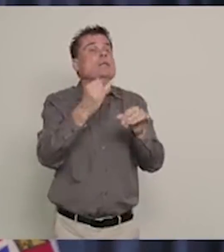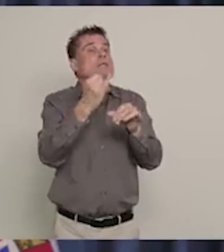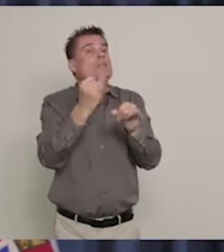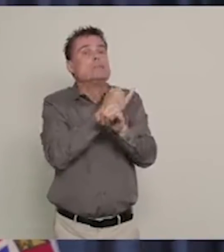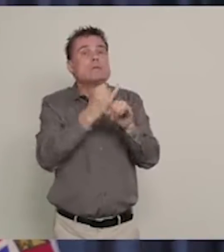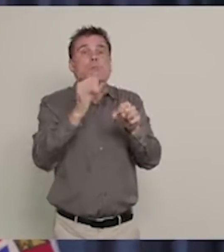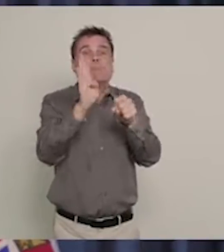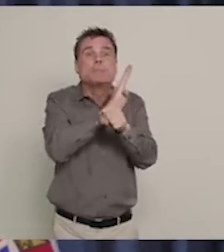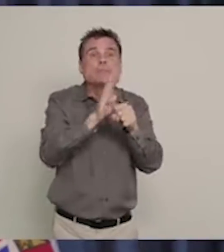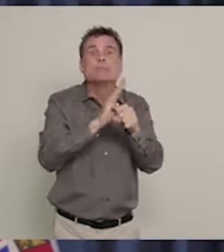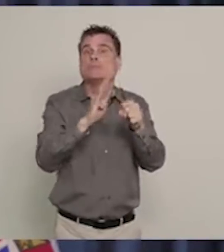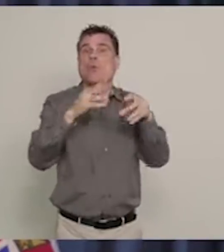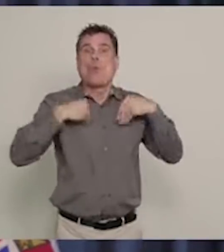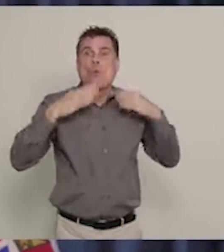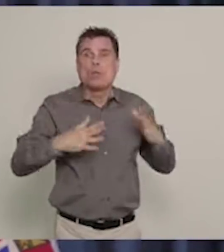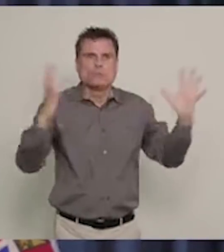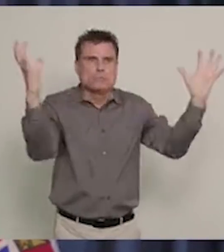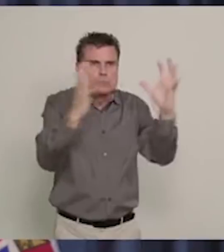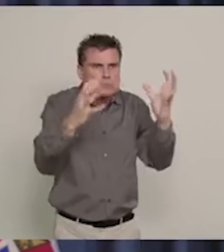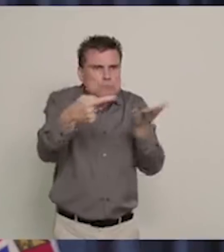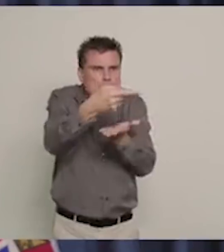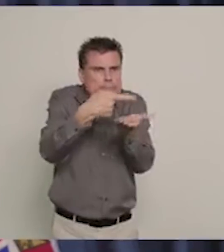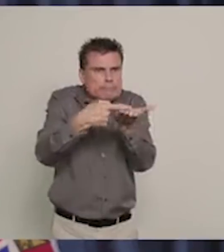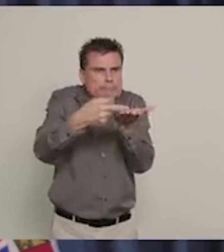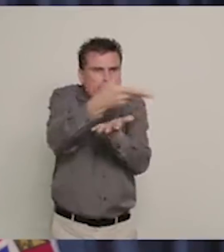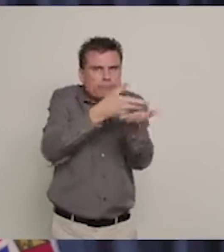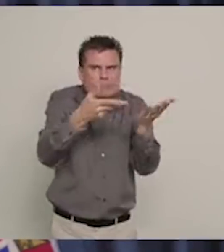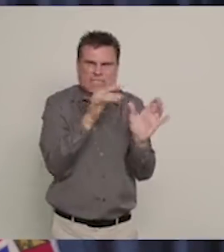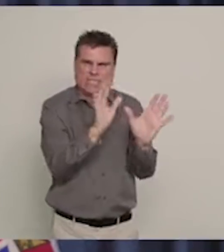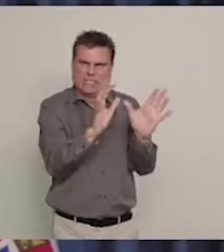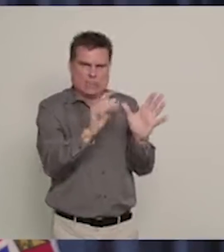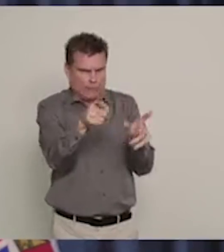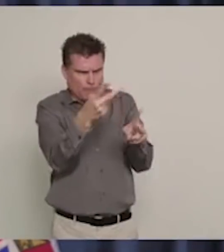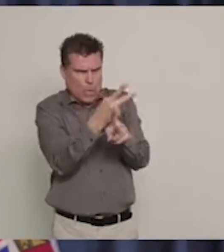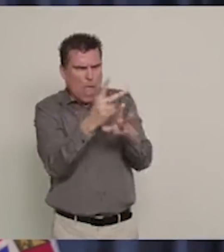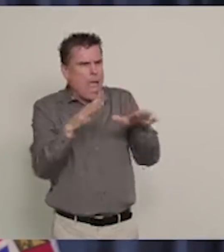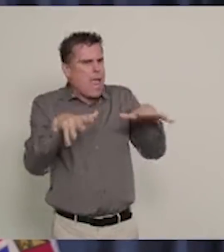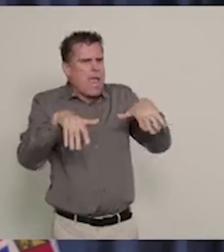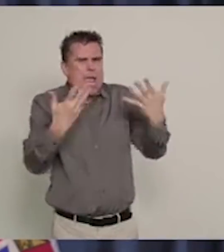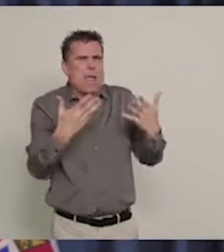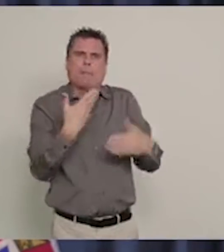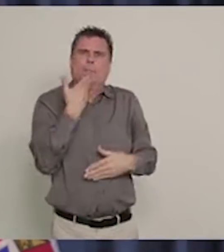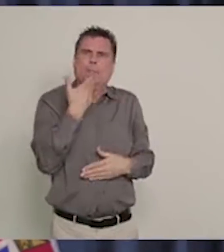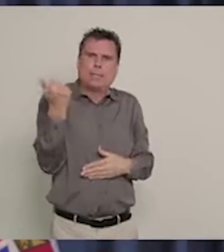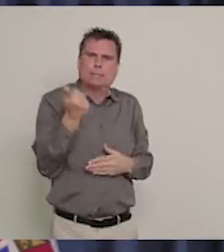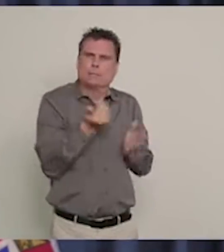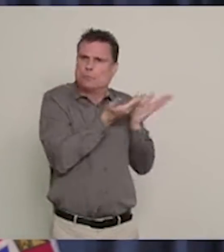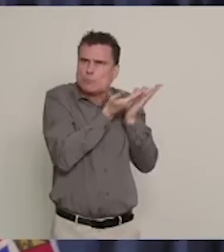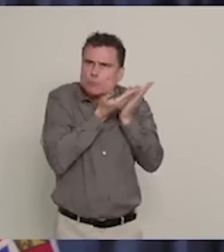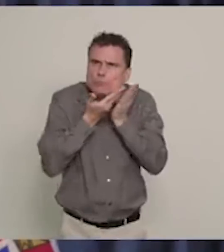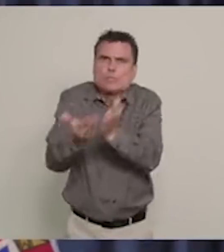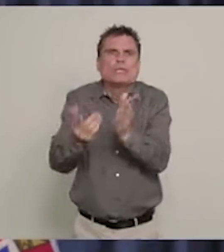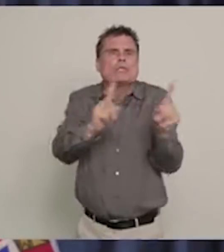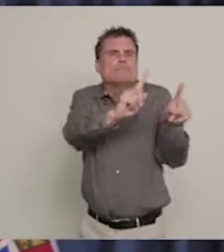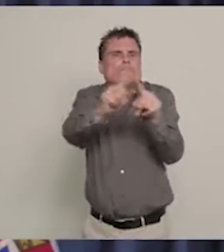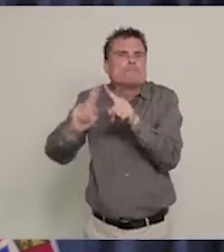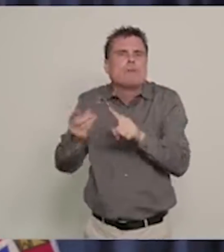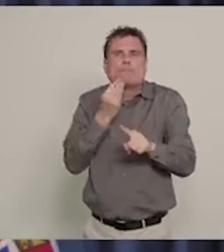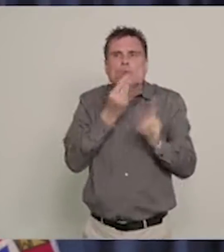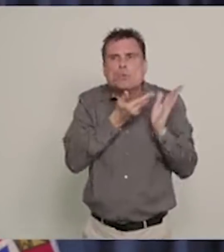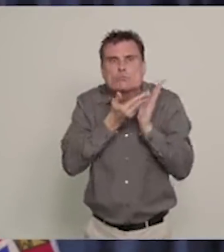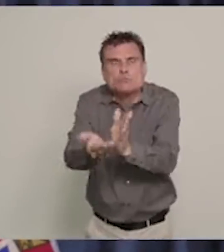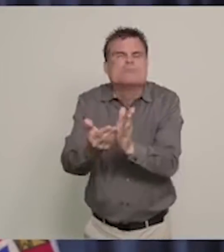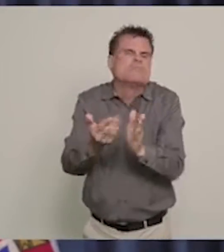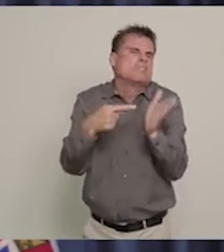of identifying the best way to get some of the supply chains moving. We've been very pleased with the discussions that we have had